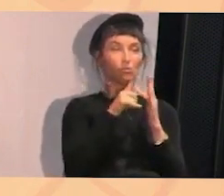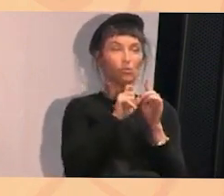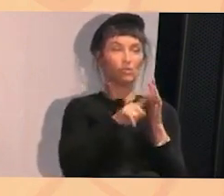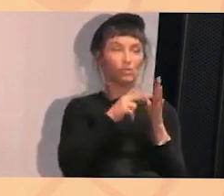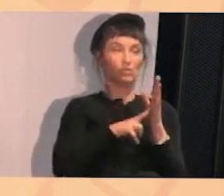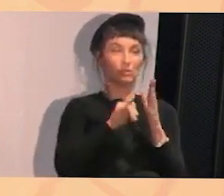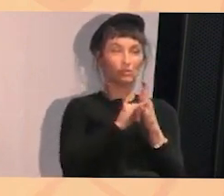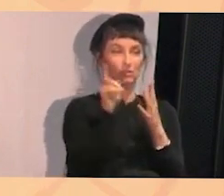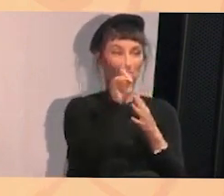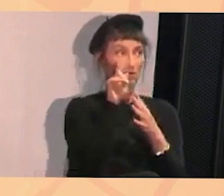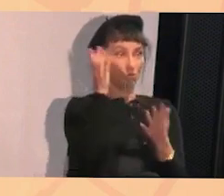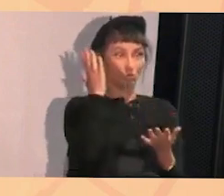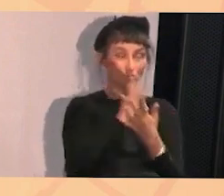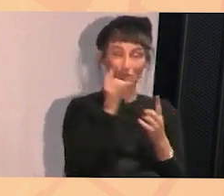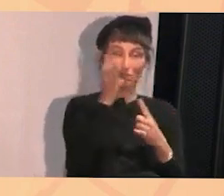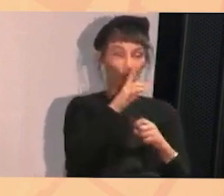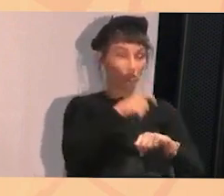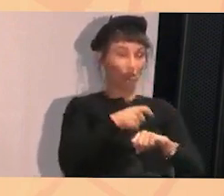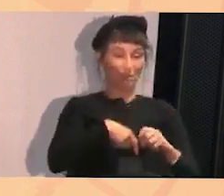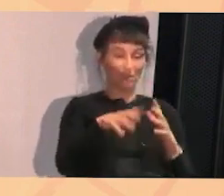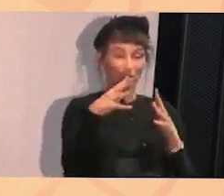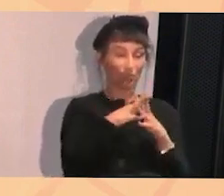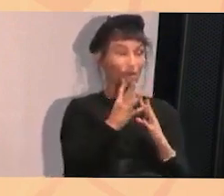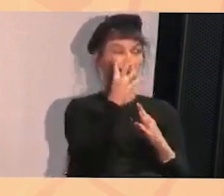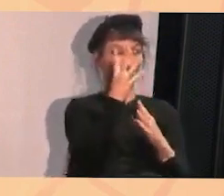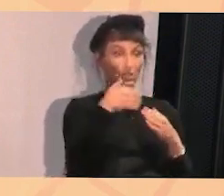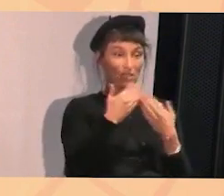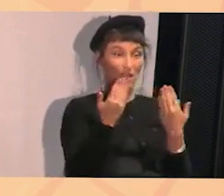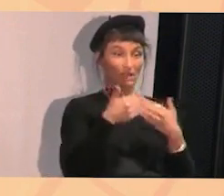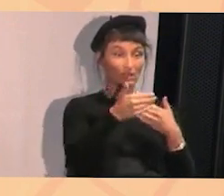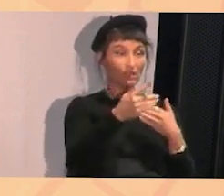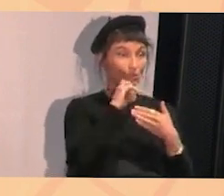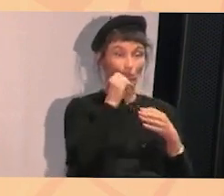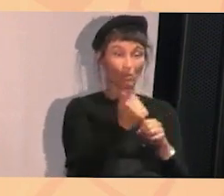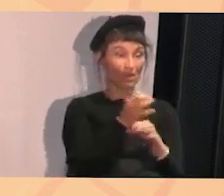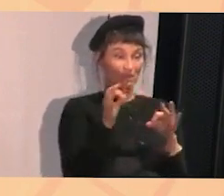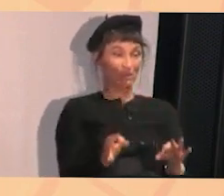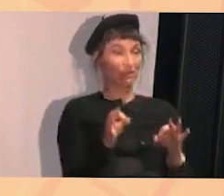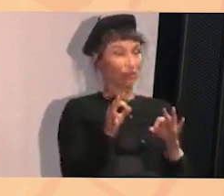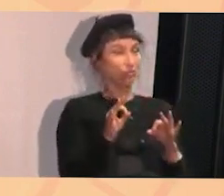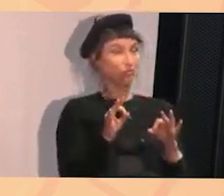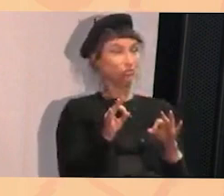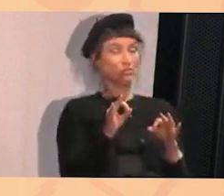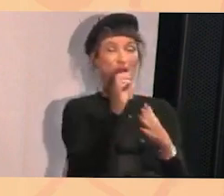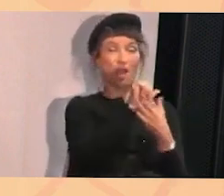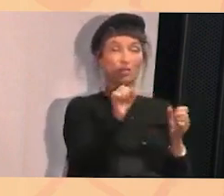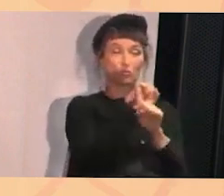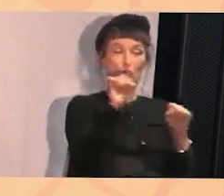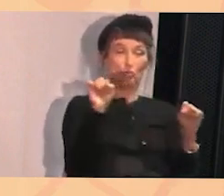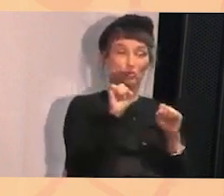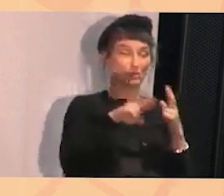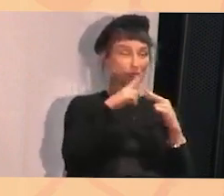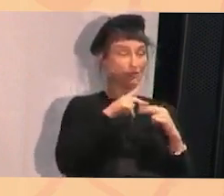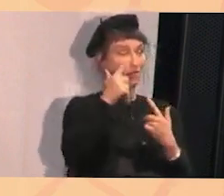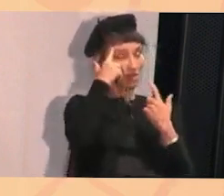pivotal moment this week. In 4 days you're going to make a decision in your own heart whether or not this idea of a national